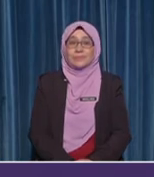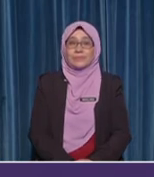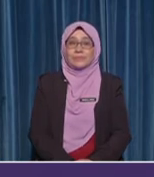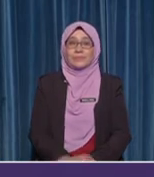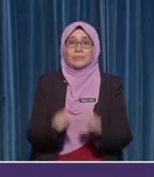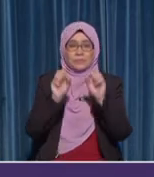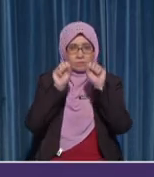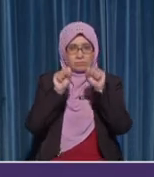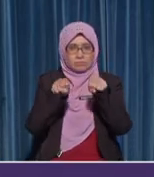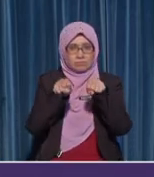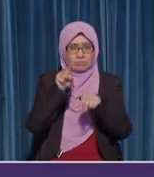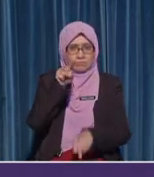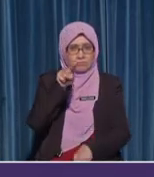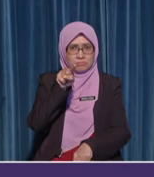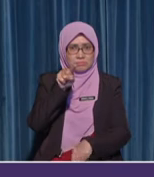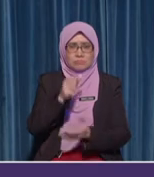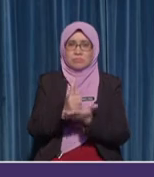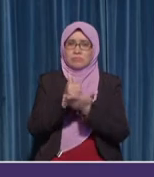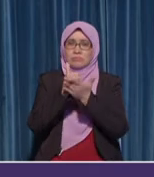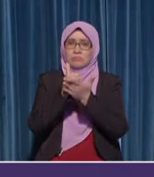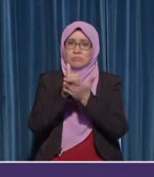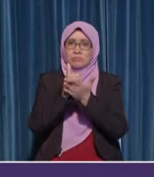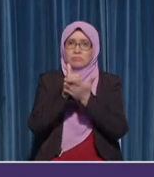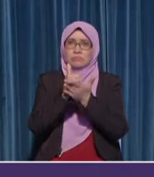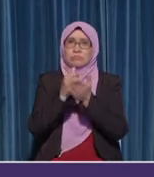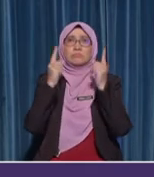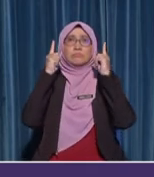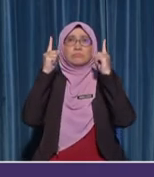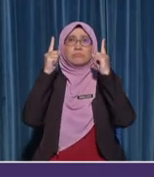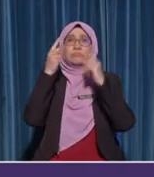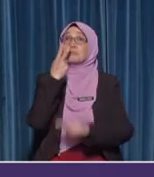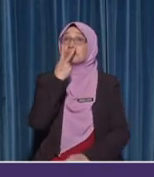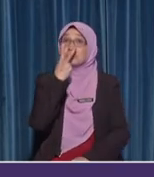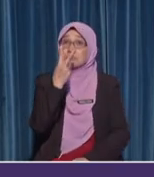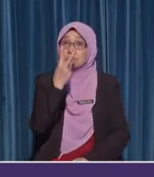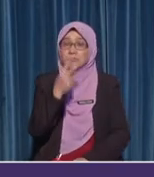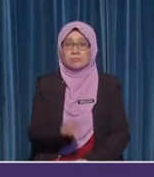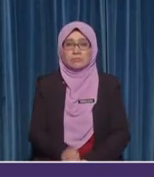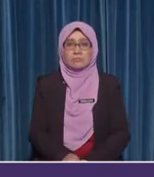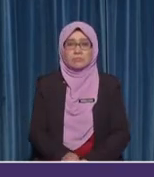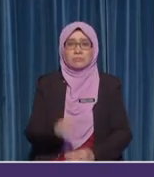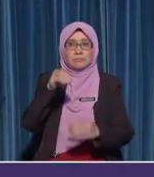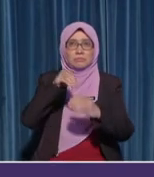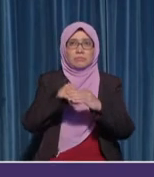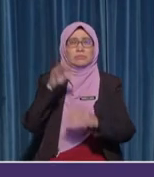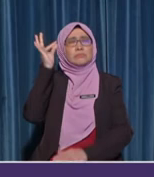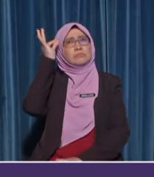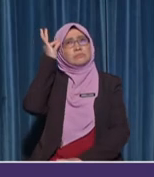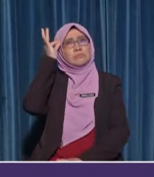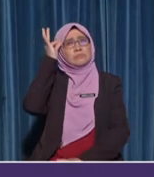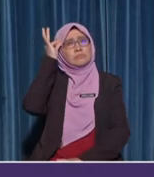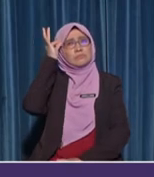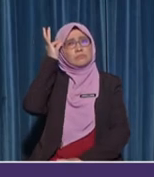Can you help me to figure this out? In your opinion, does